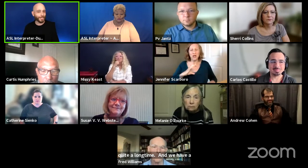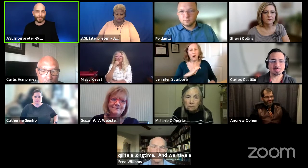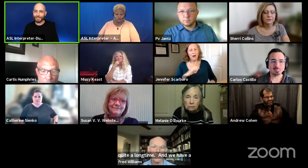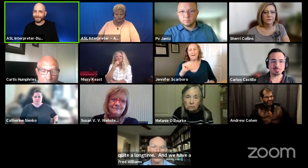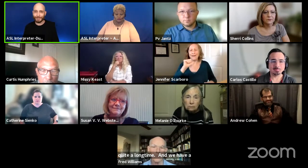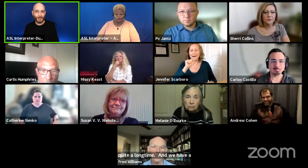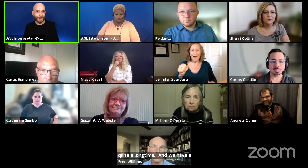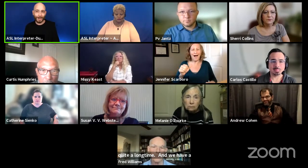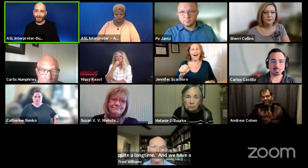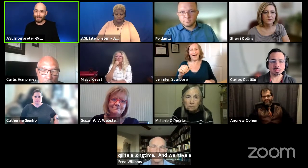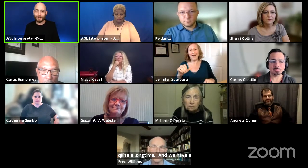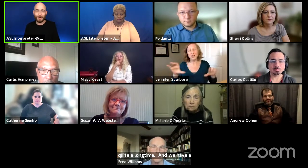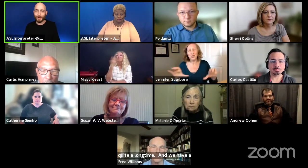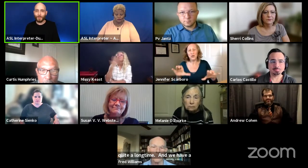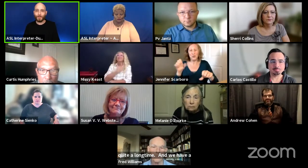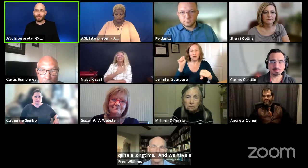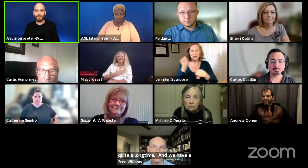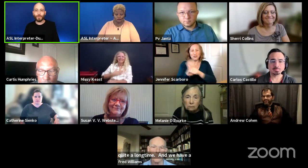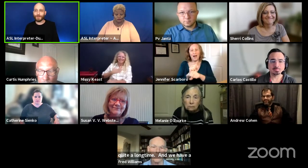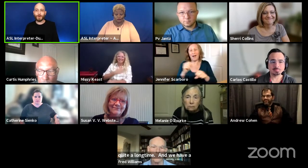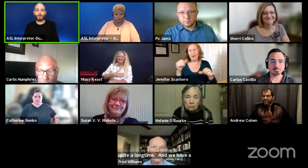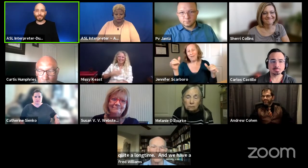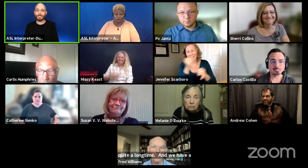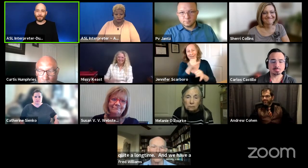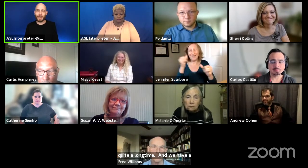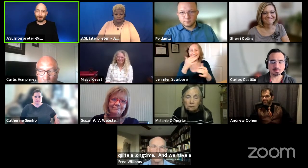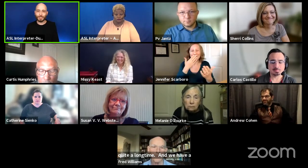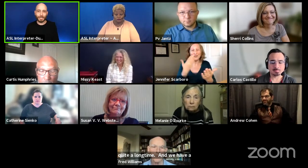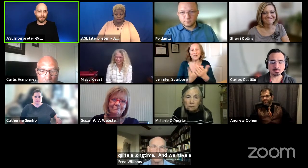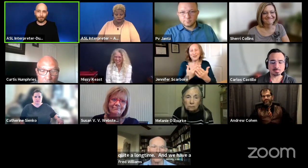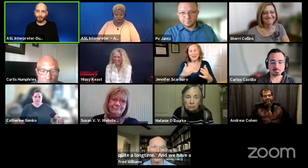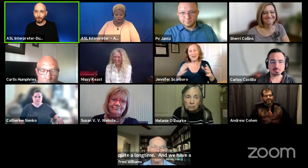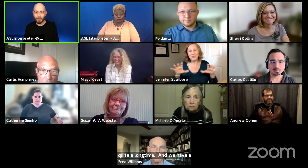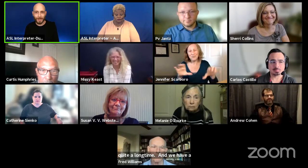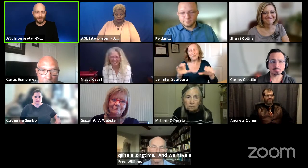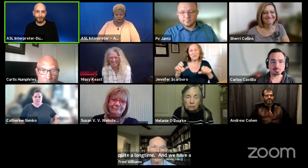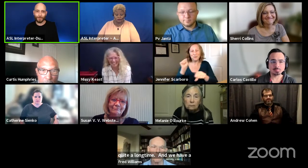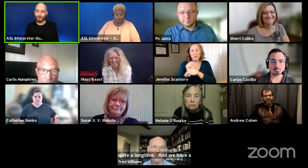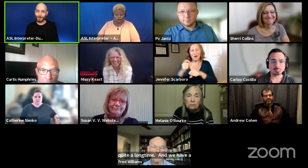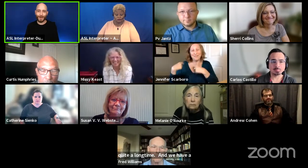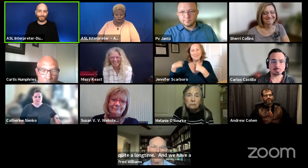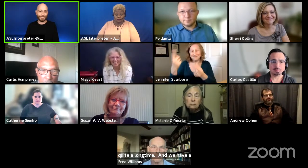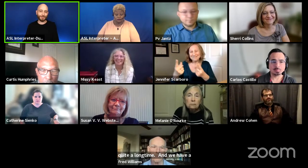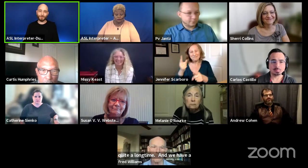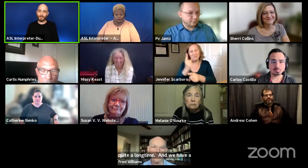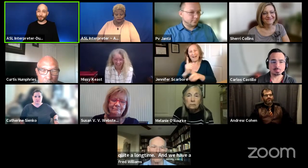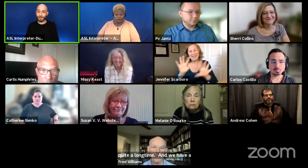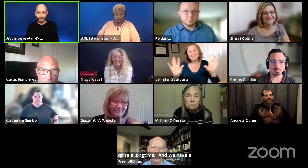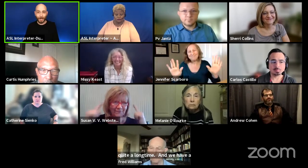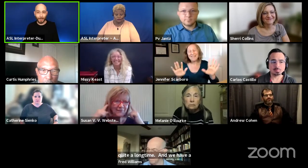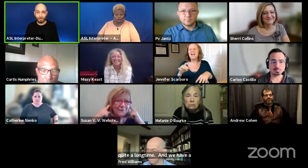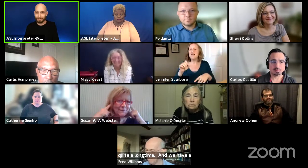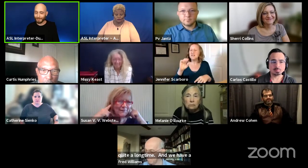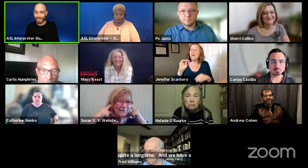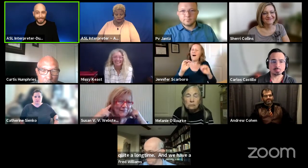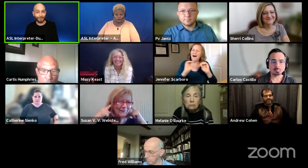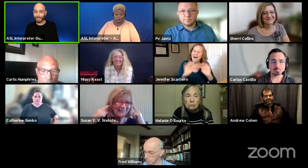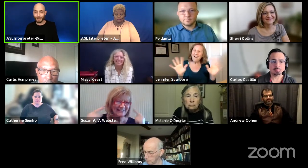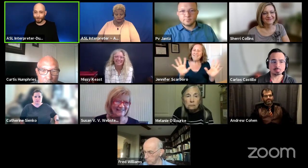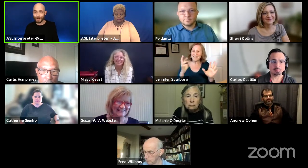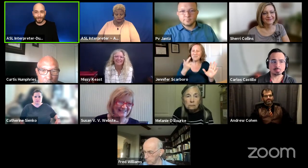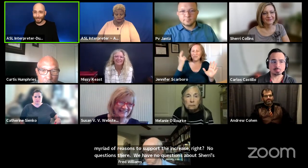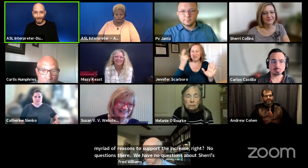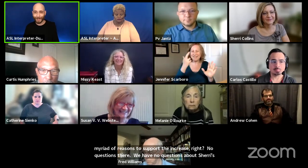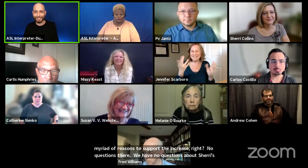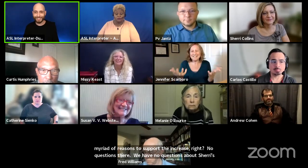No questions there. We have no questions about Sherry's performance or whether or not she's doing a good job. I